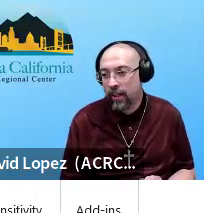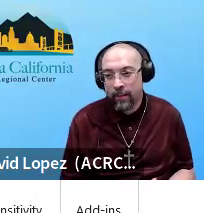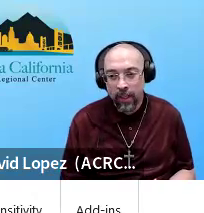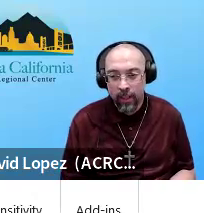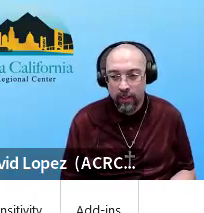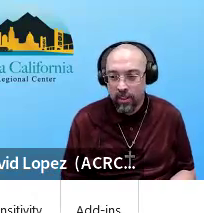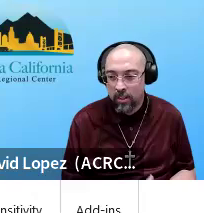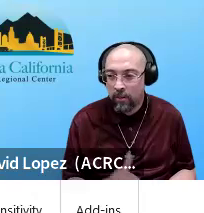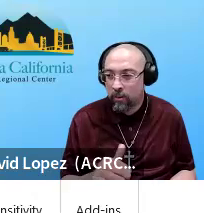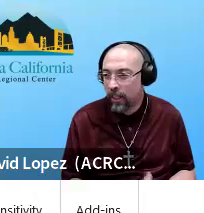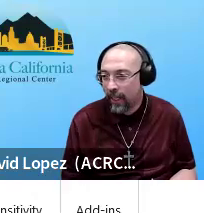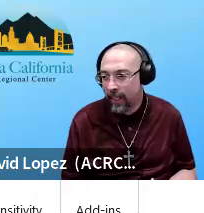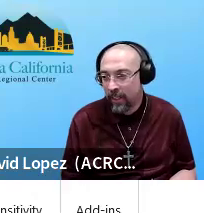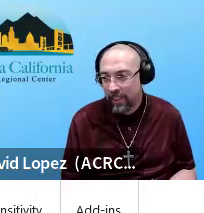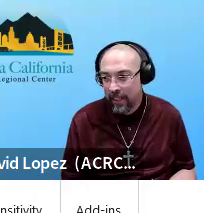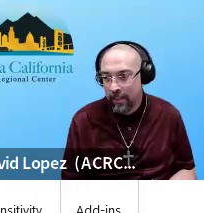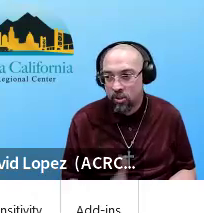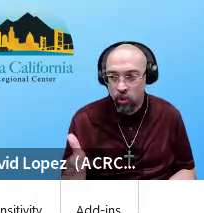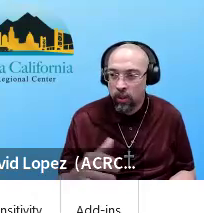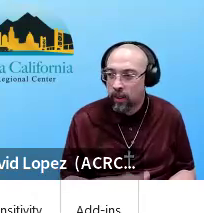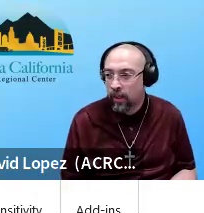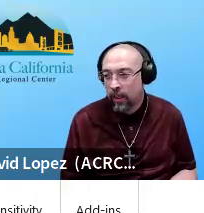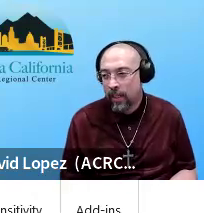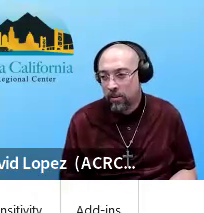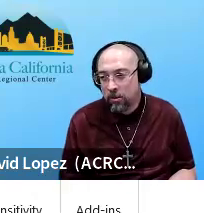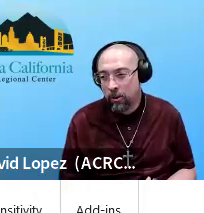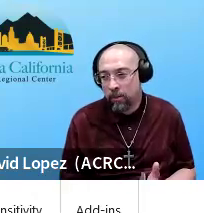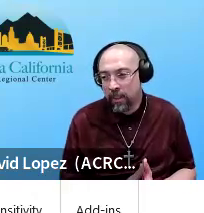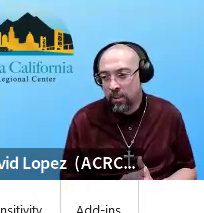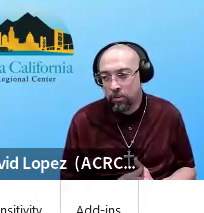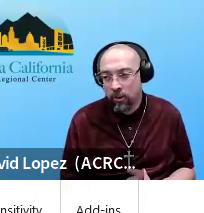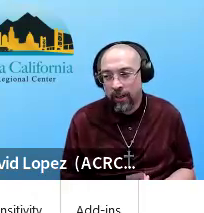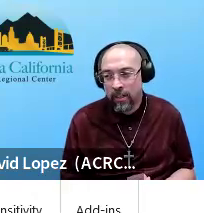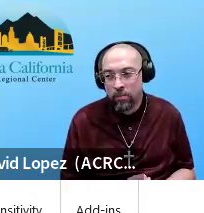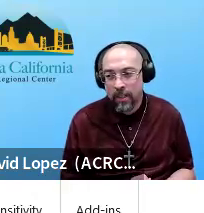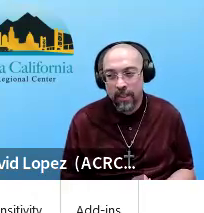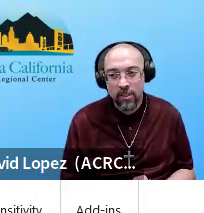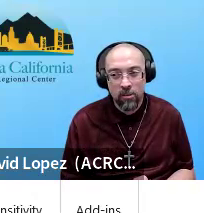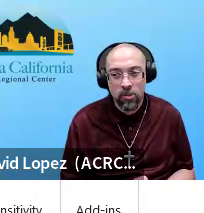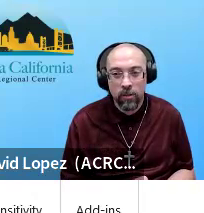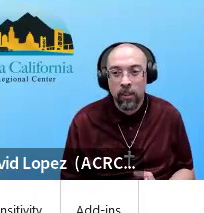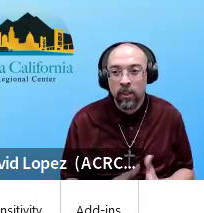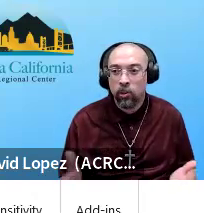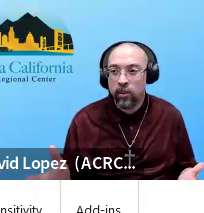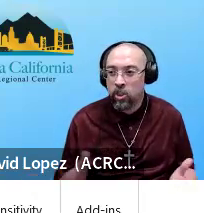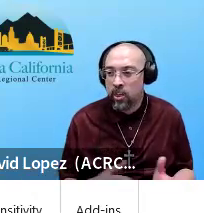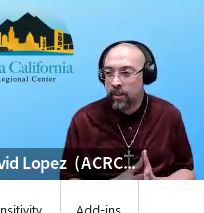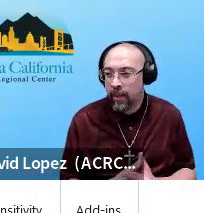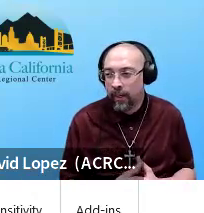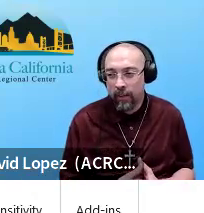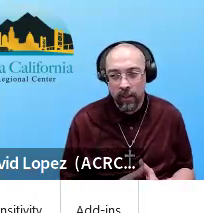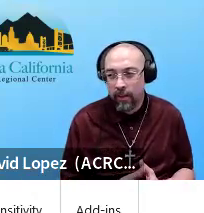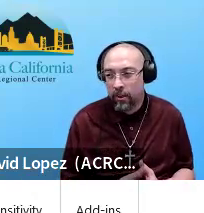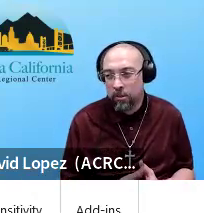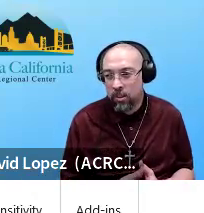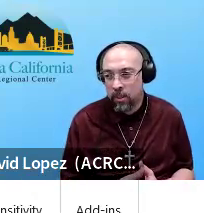So Sharon, I'm going to leave it to you if you want to add anything else. Jordan, I know you were a big supporter in this process too. So Jordan and